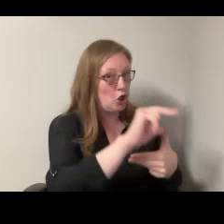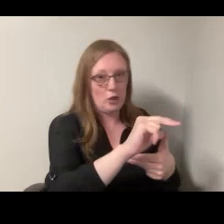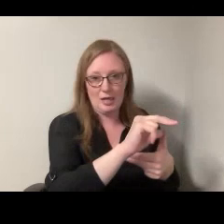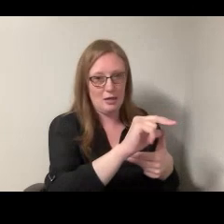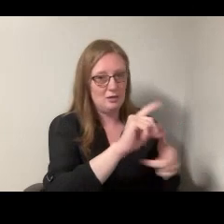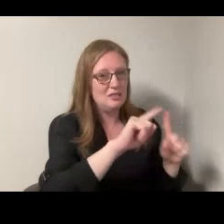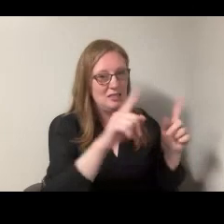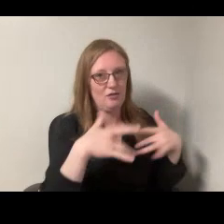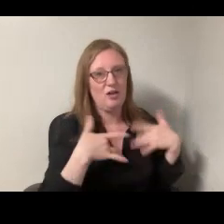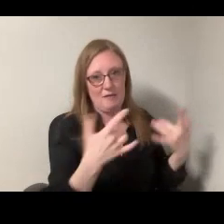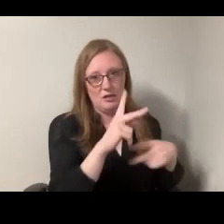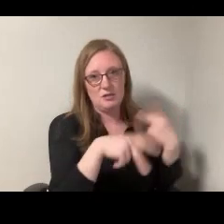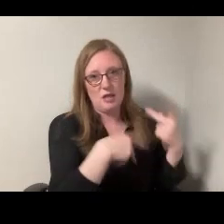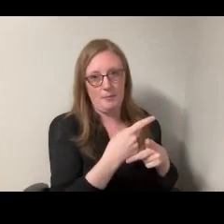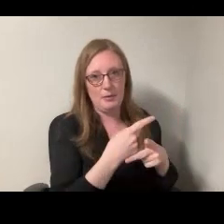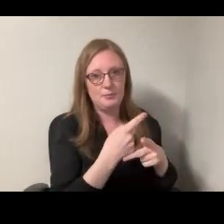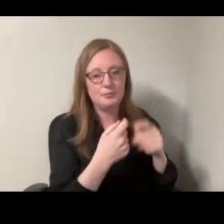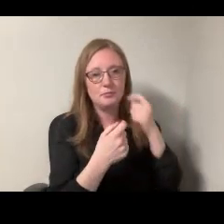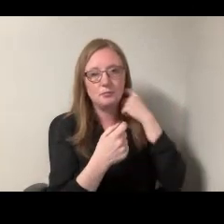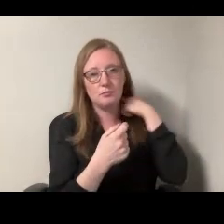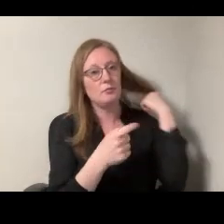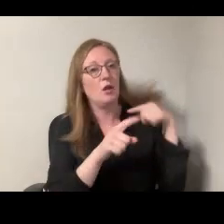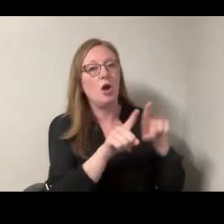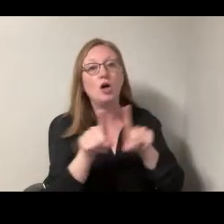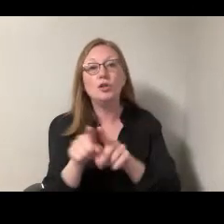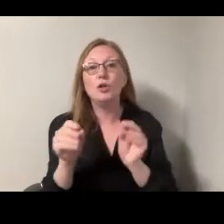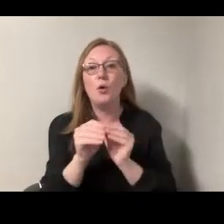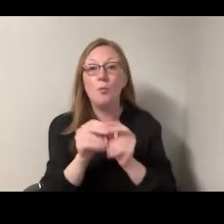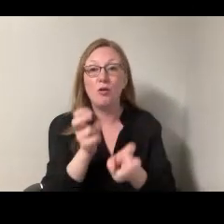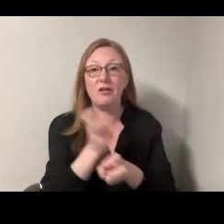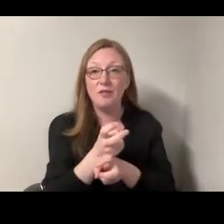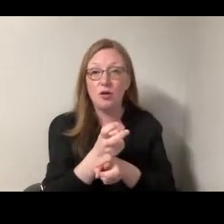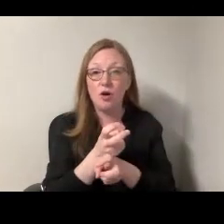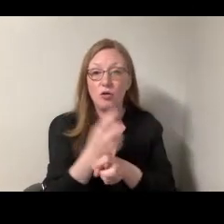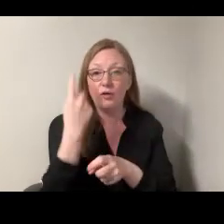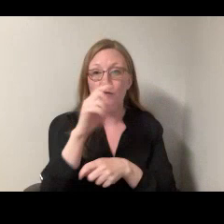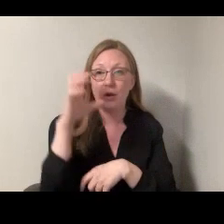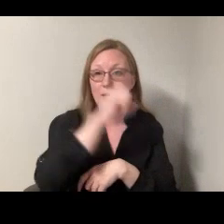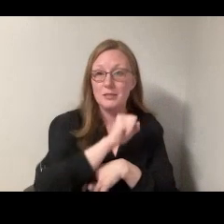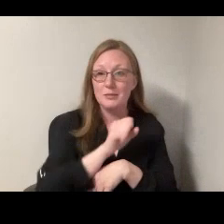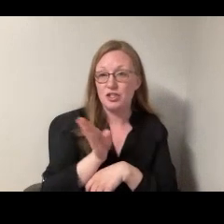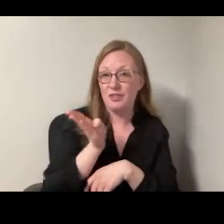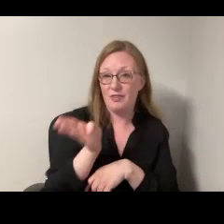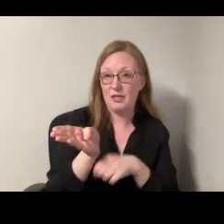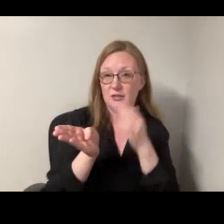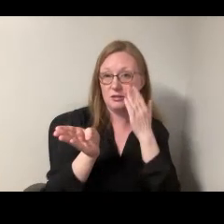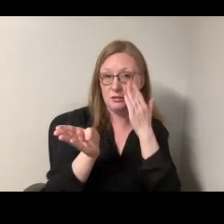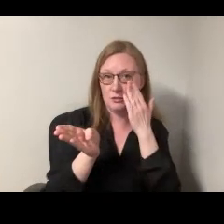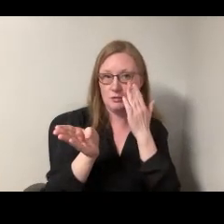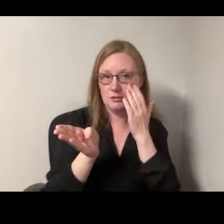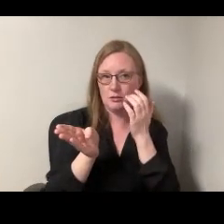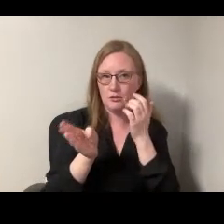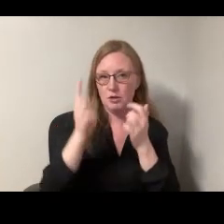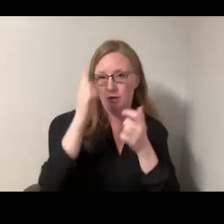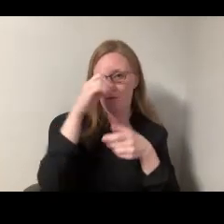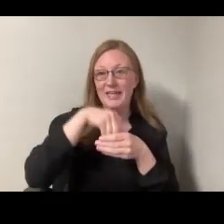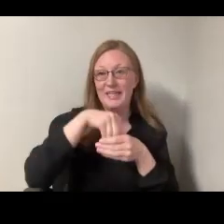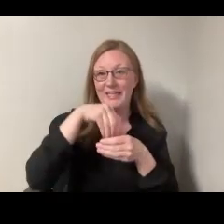event type. And it's also much more difficult to estimate this for inland